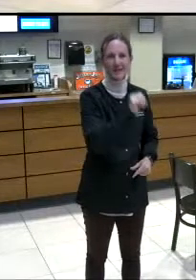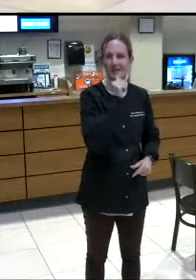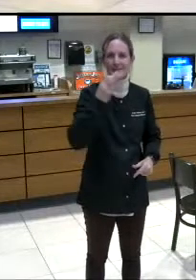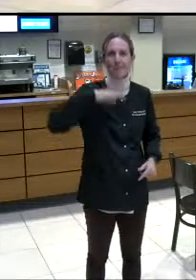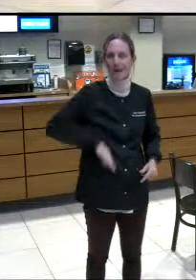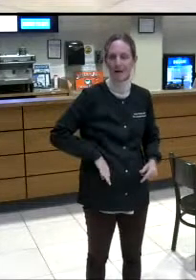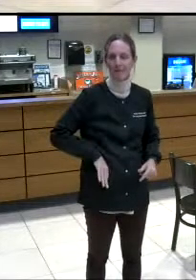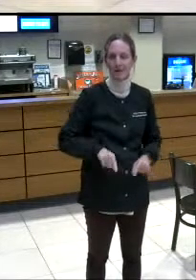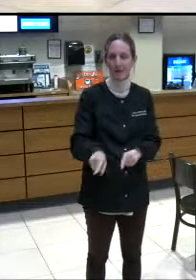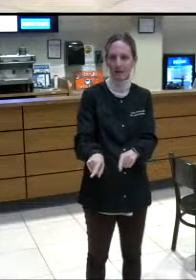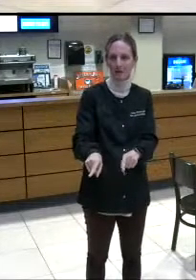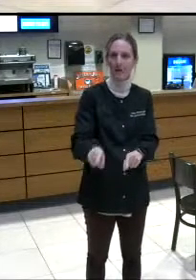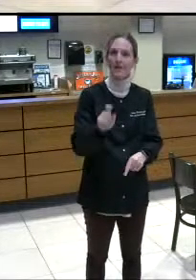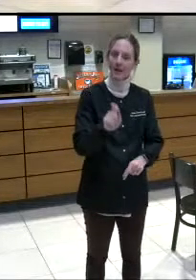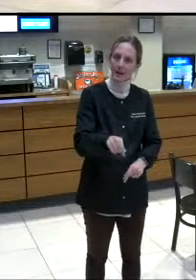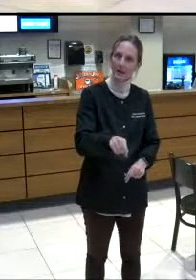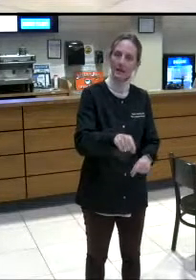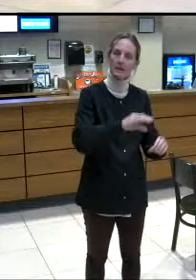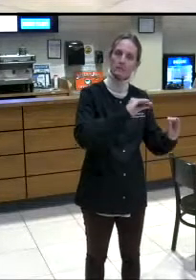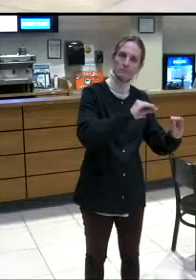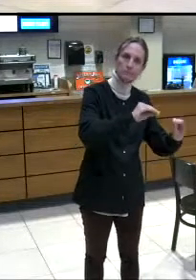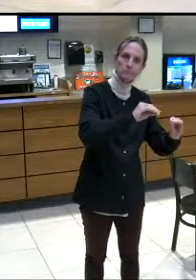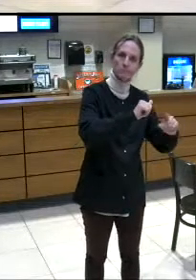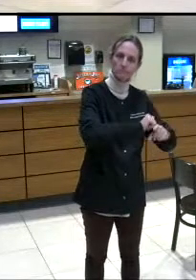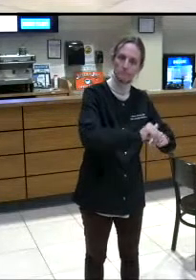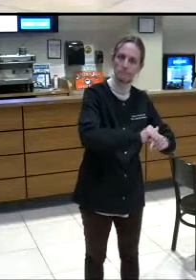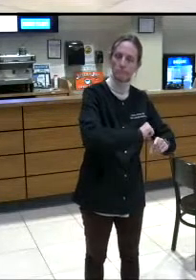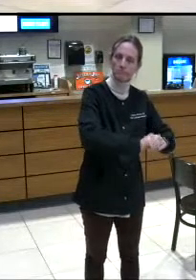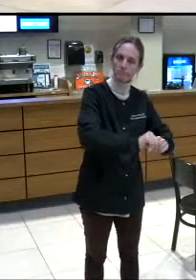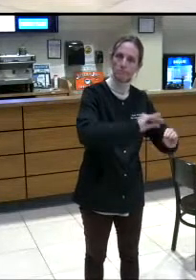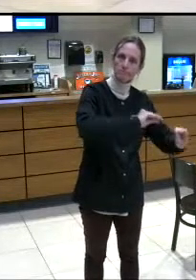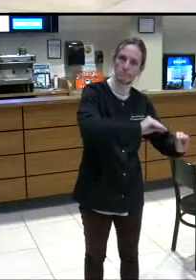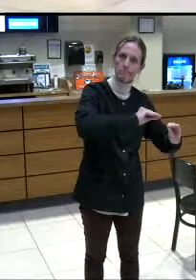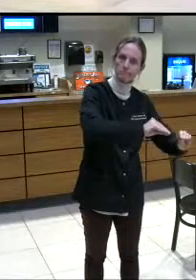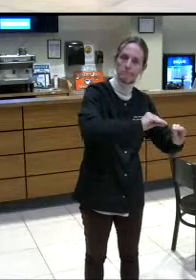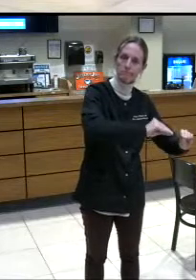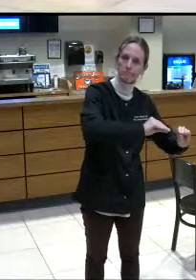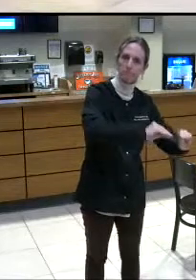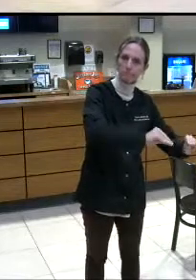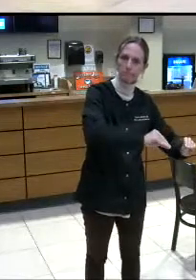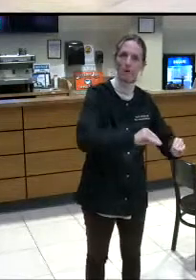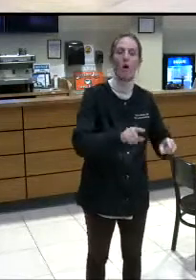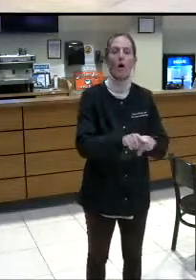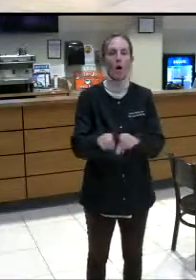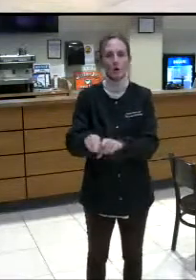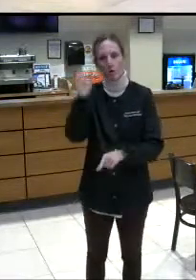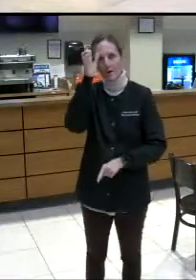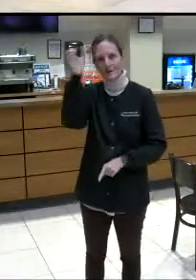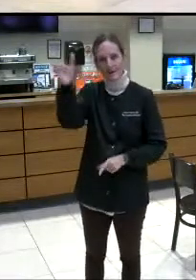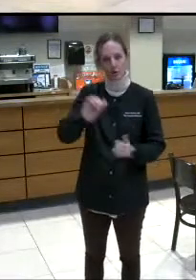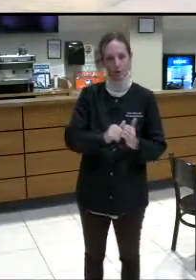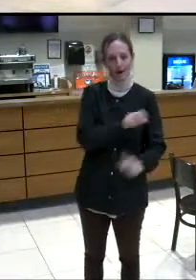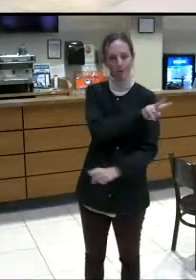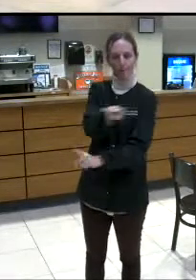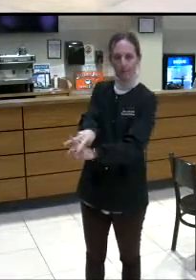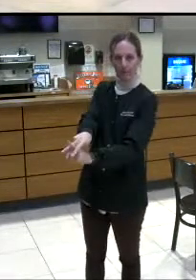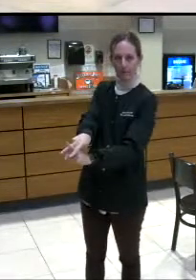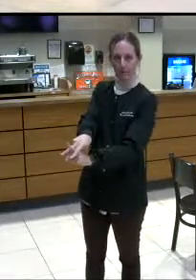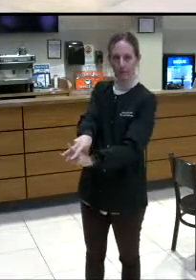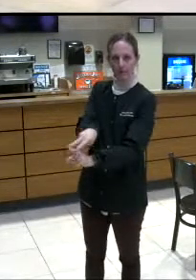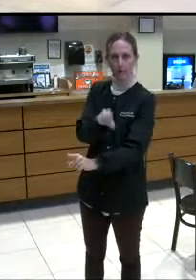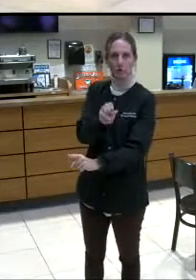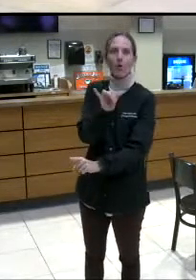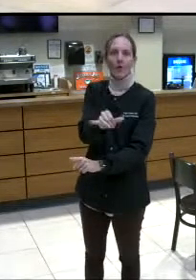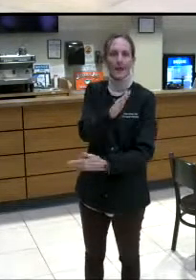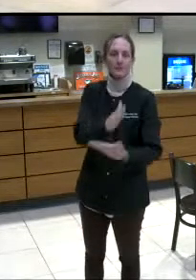do they get the procedural skills that are a part of the standard, but they also get the conceptual skills that are part of the